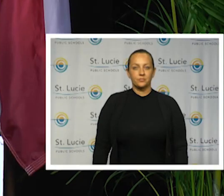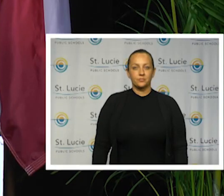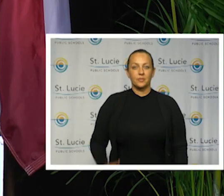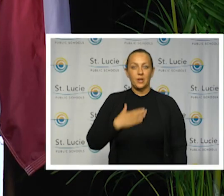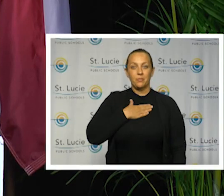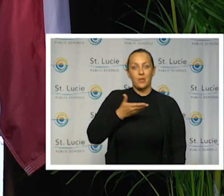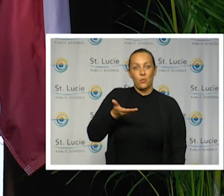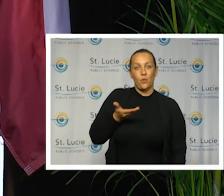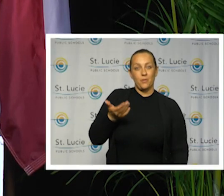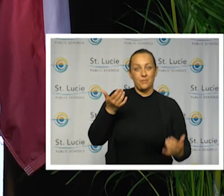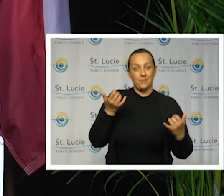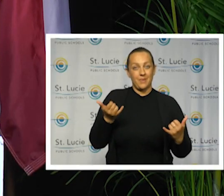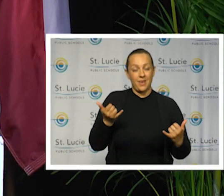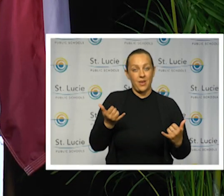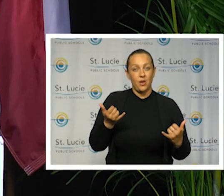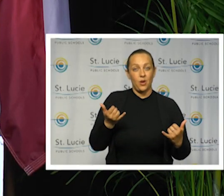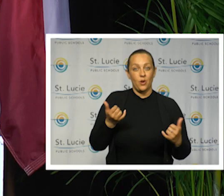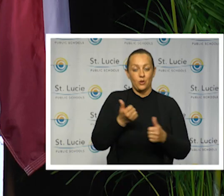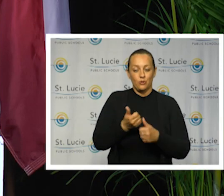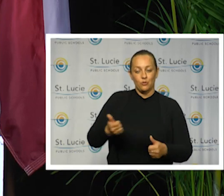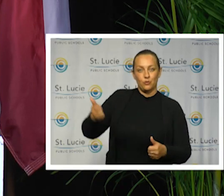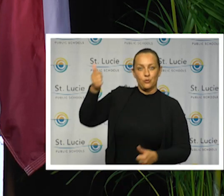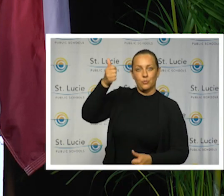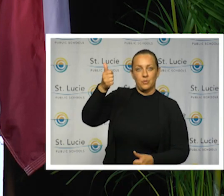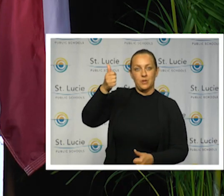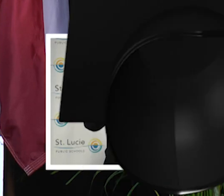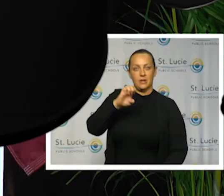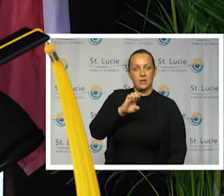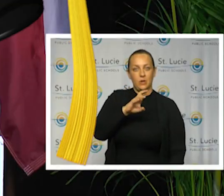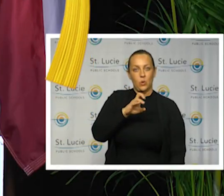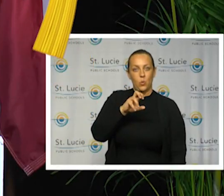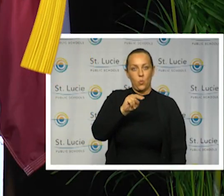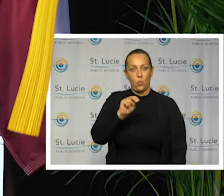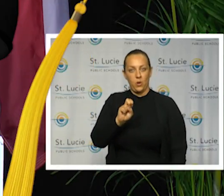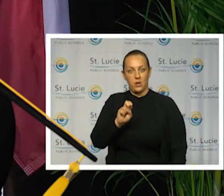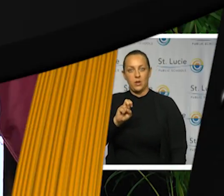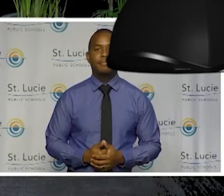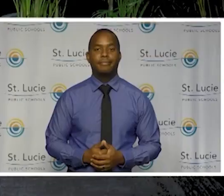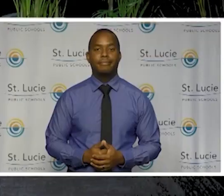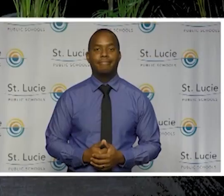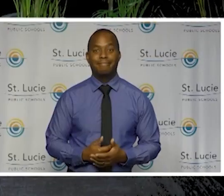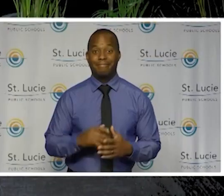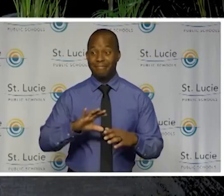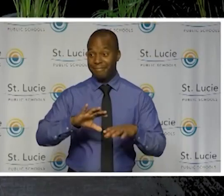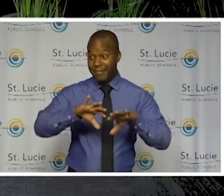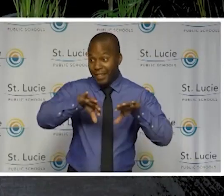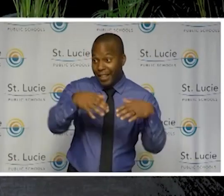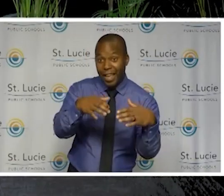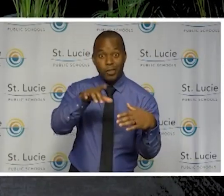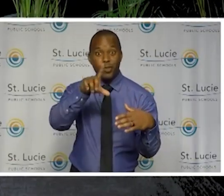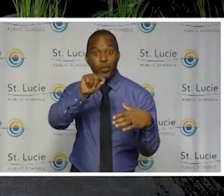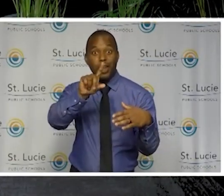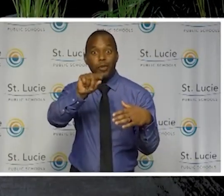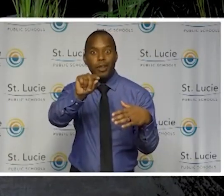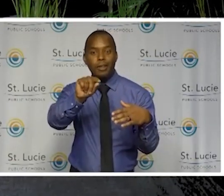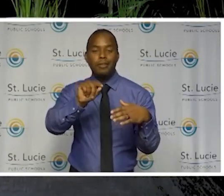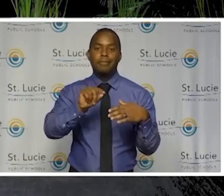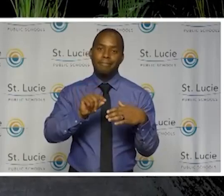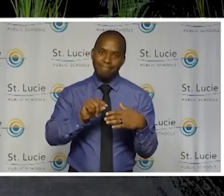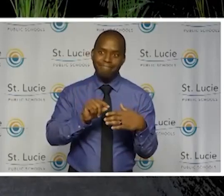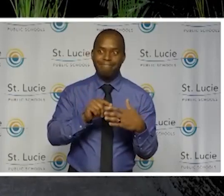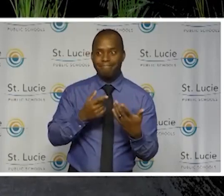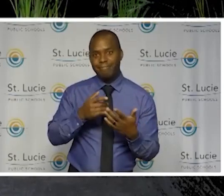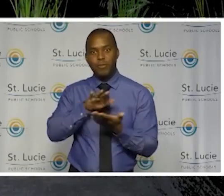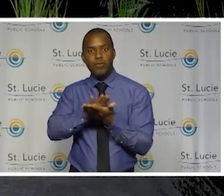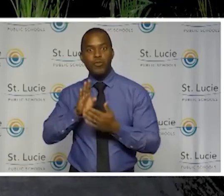Please welcome at this time, Superintendent E. Wayne Gent. To the Class of 2020, on